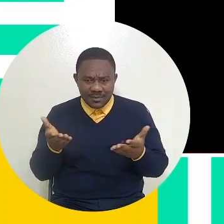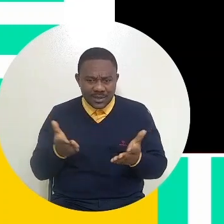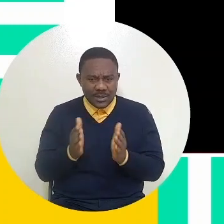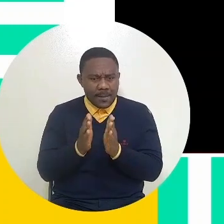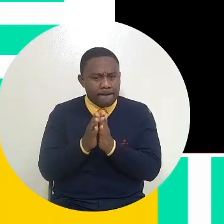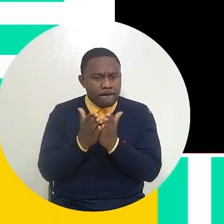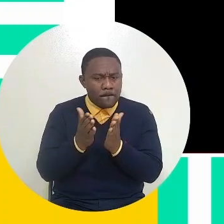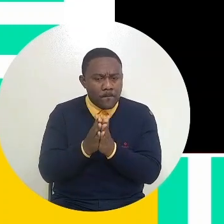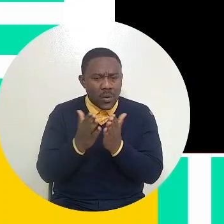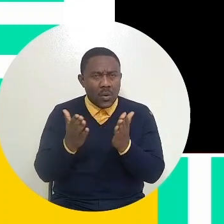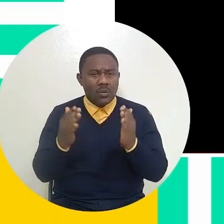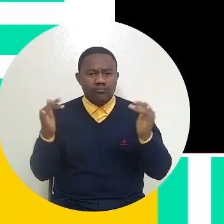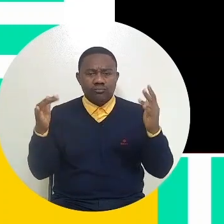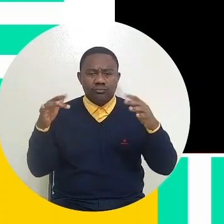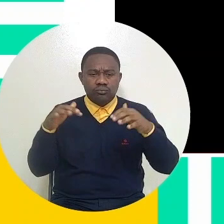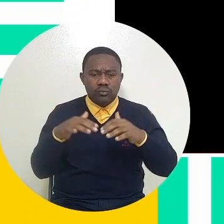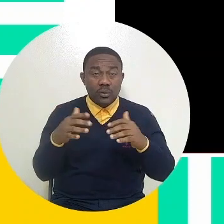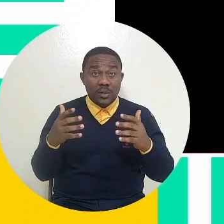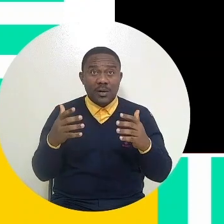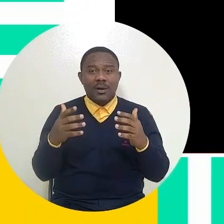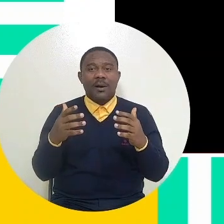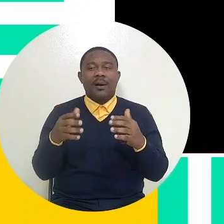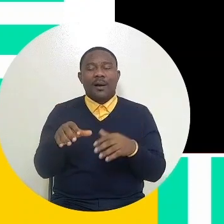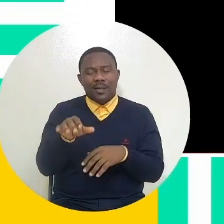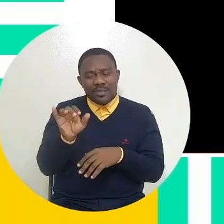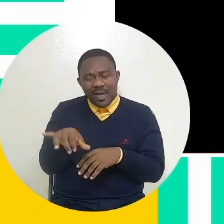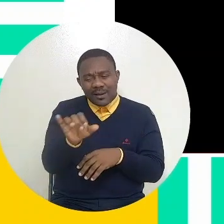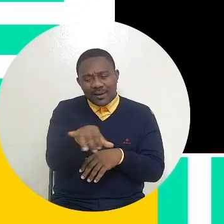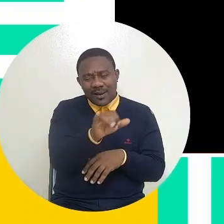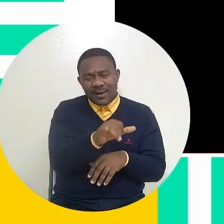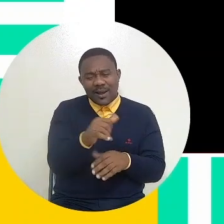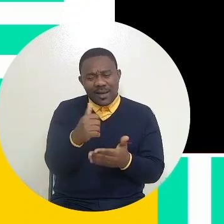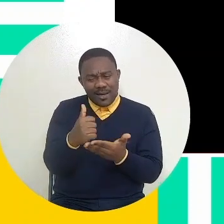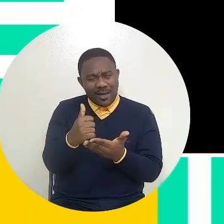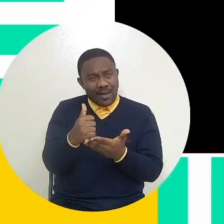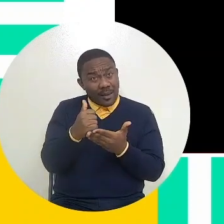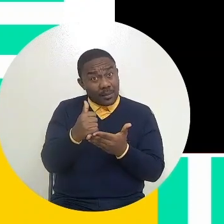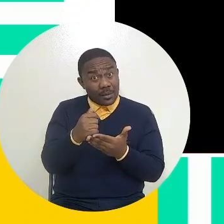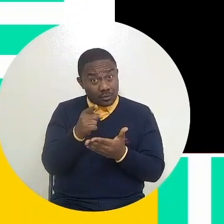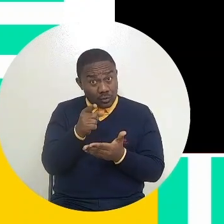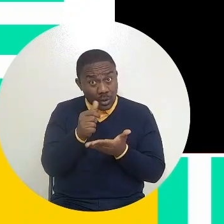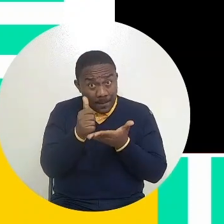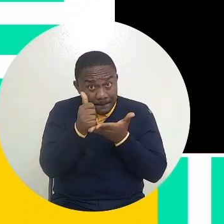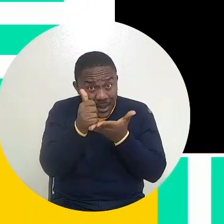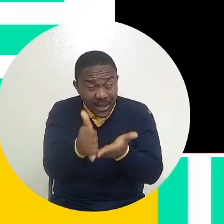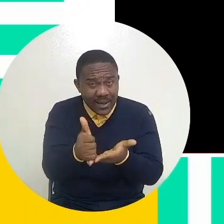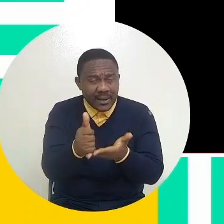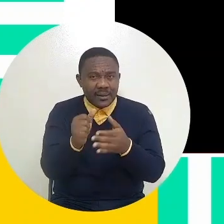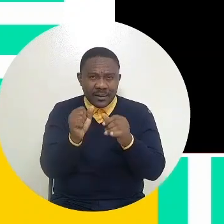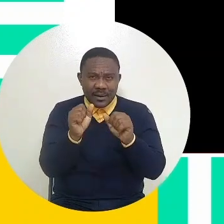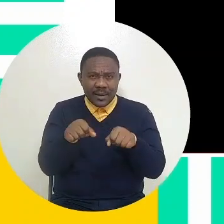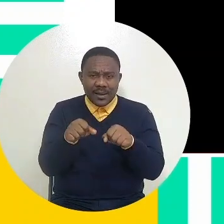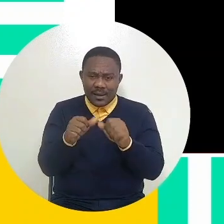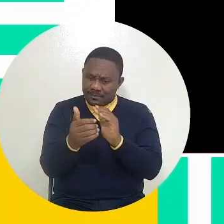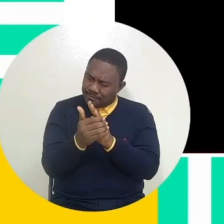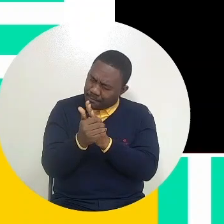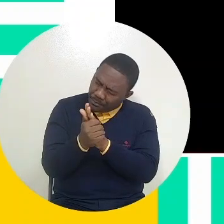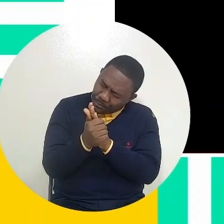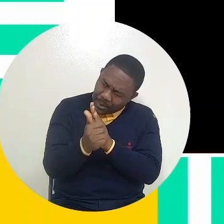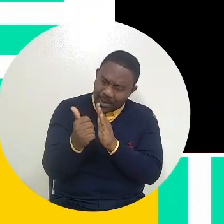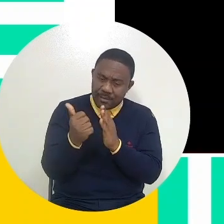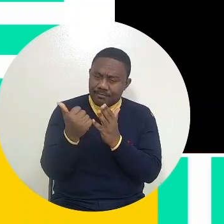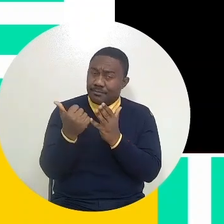books, resources, seminars, coaches, mentors. These are tools to help you sharpen your giftings to really understand who you